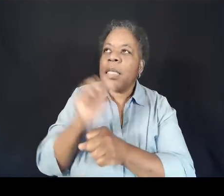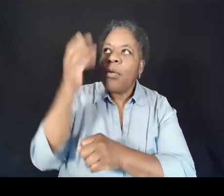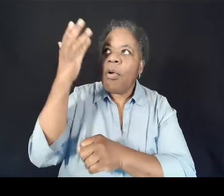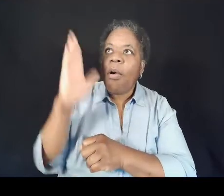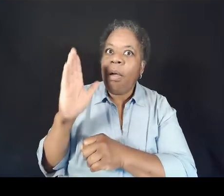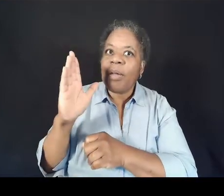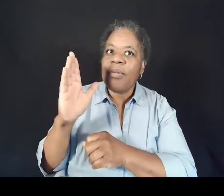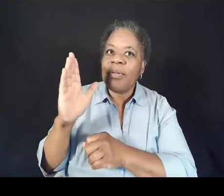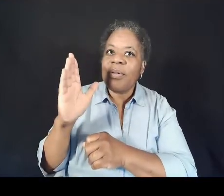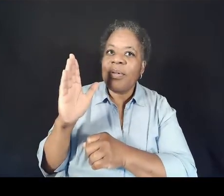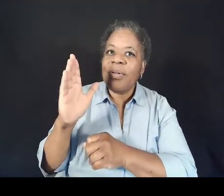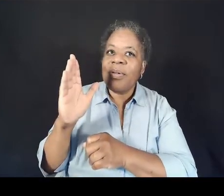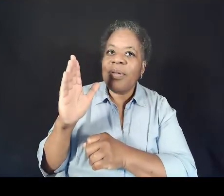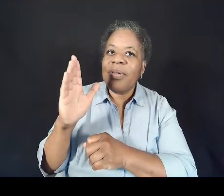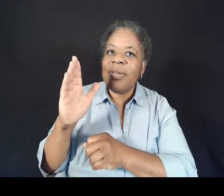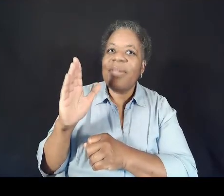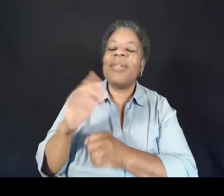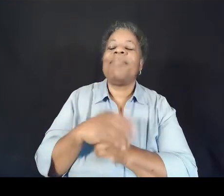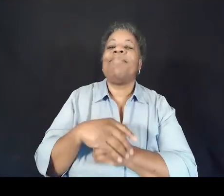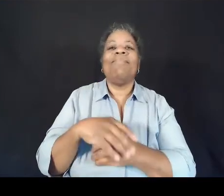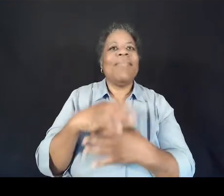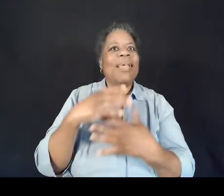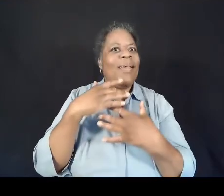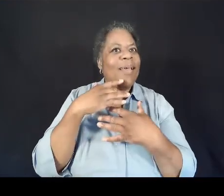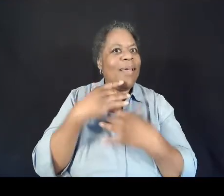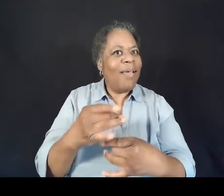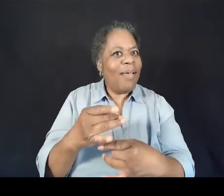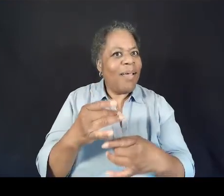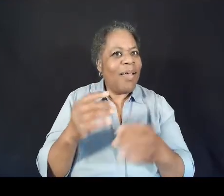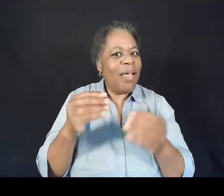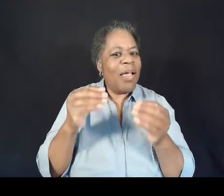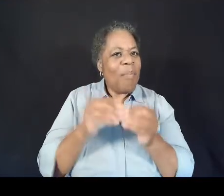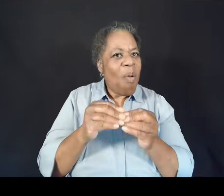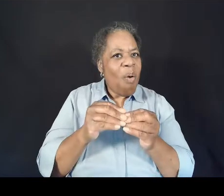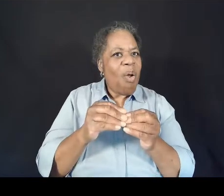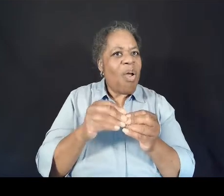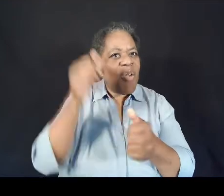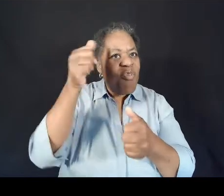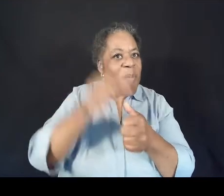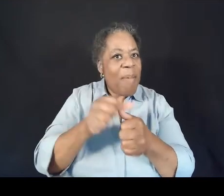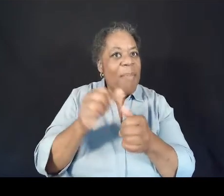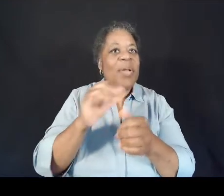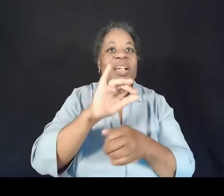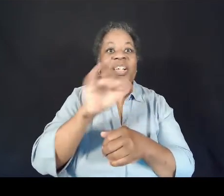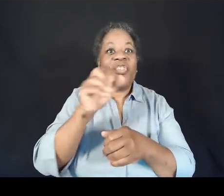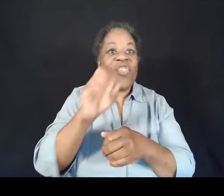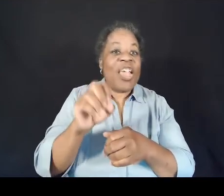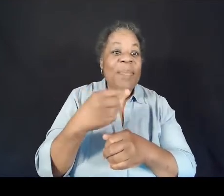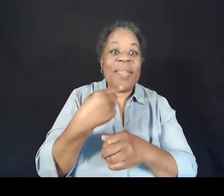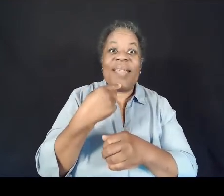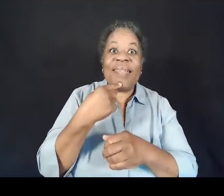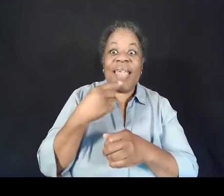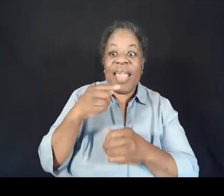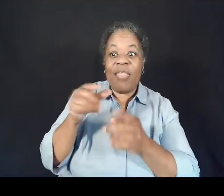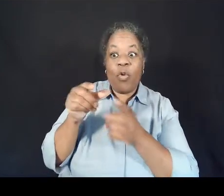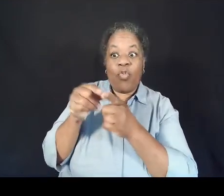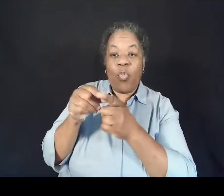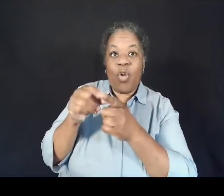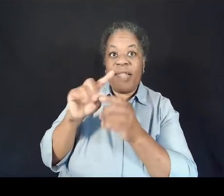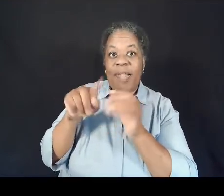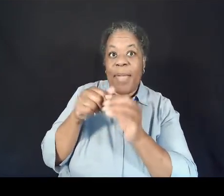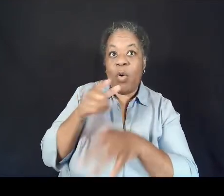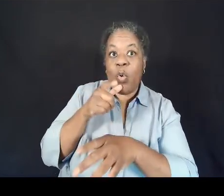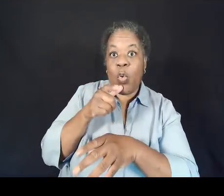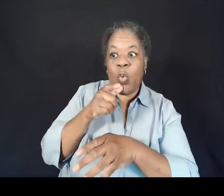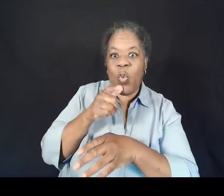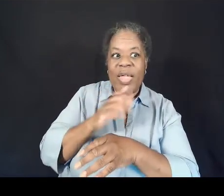And what makes this all the more interesting is remembering that James is saying this about his brother, the guy he grew up